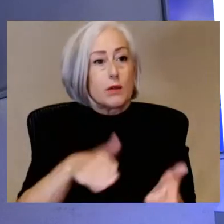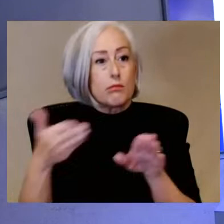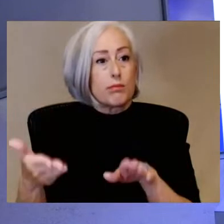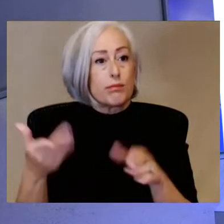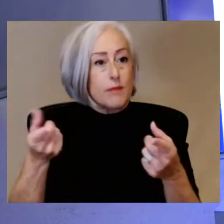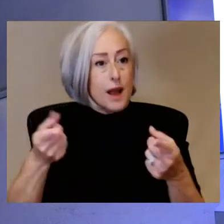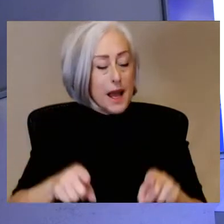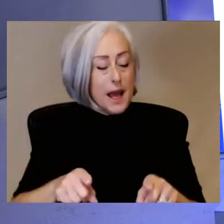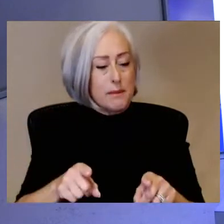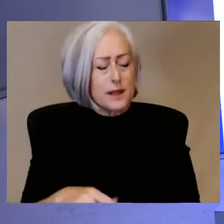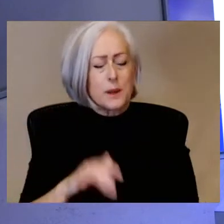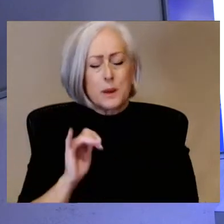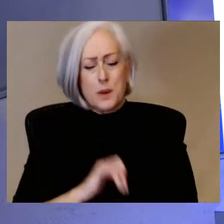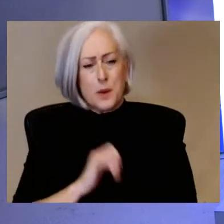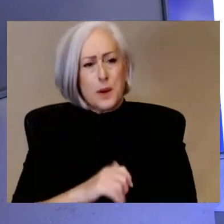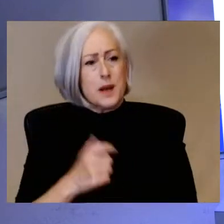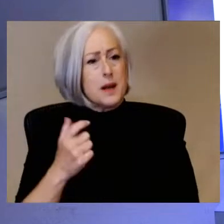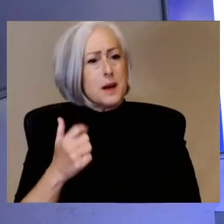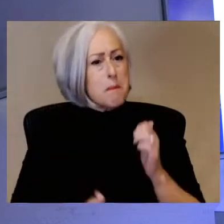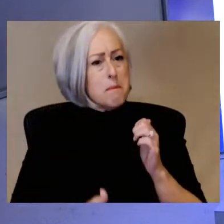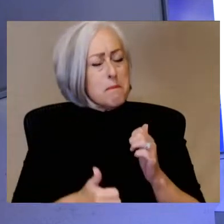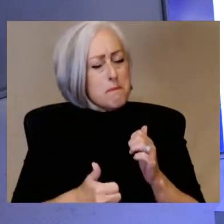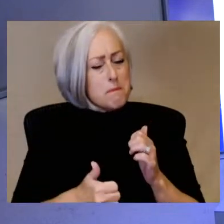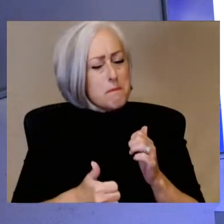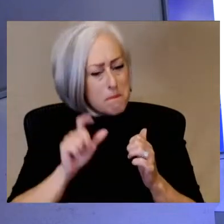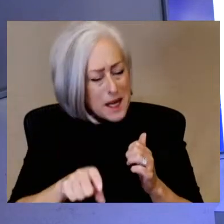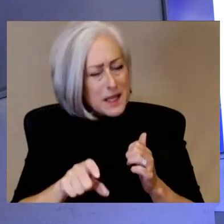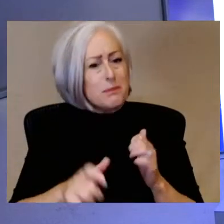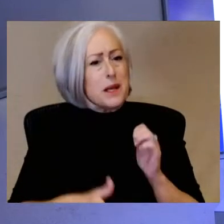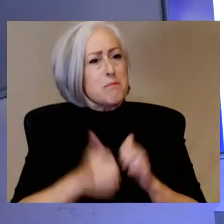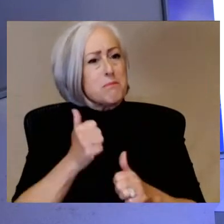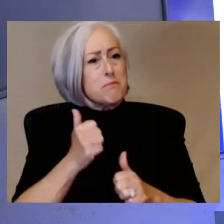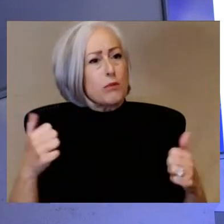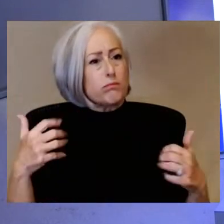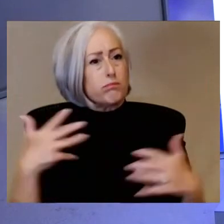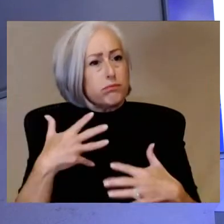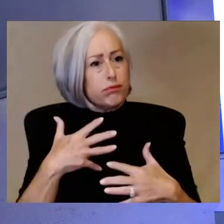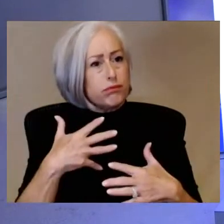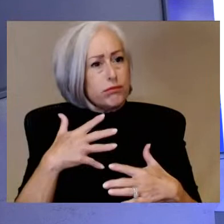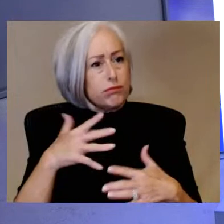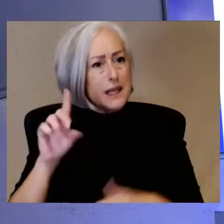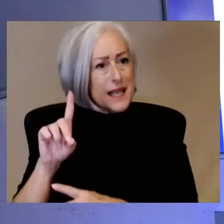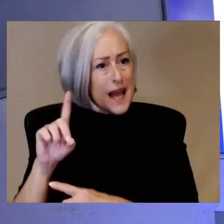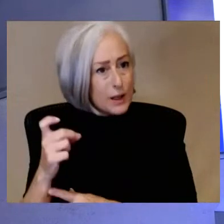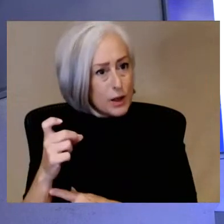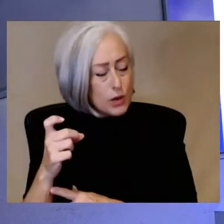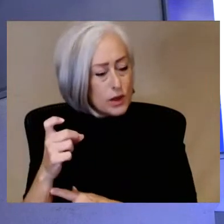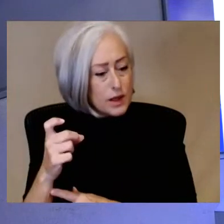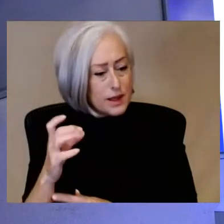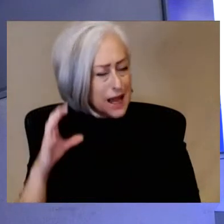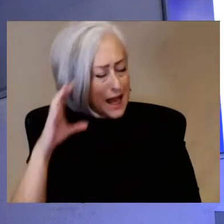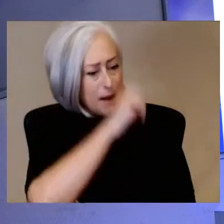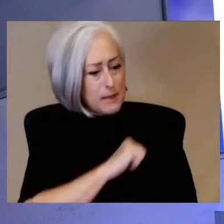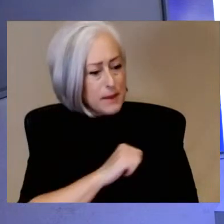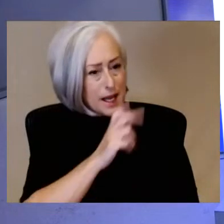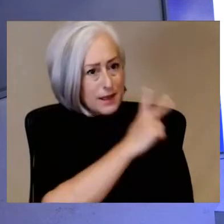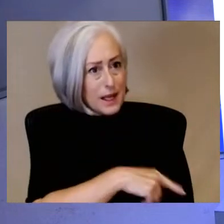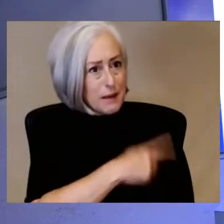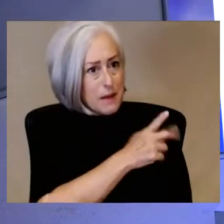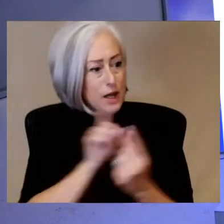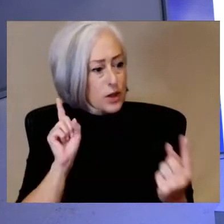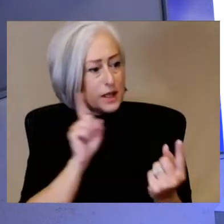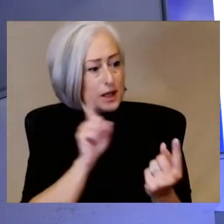frightful diagnoses to receive. And I bet your patients, when they first meet you, they're looking for hope,